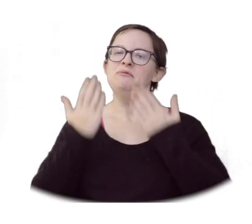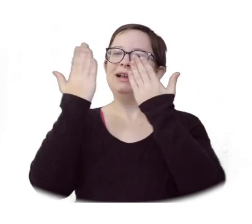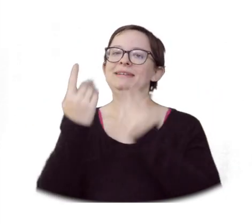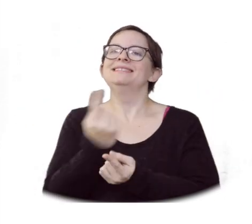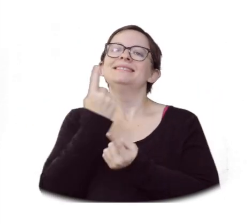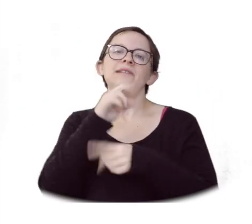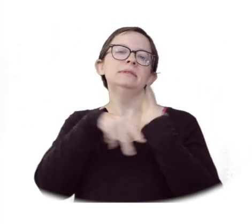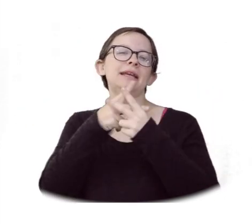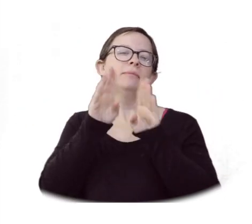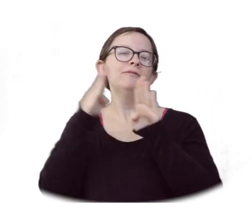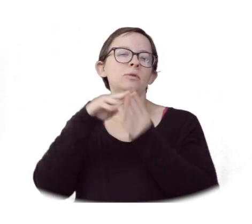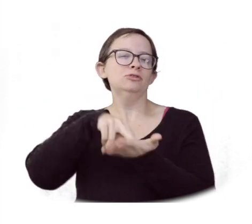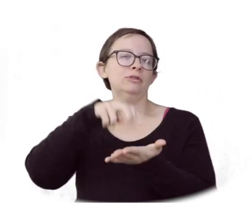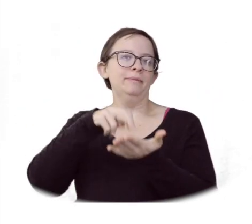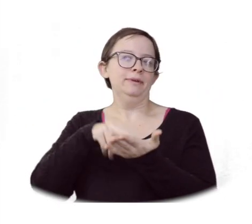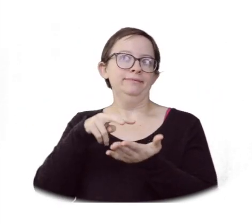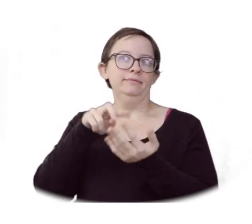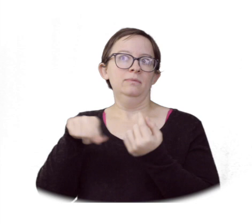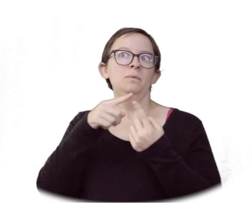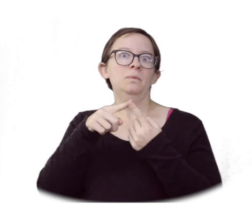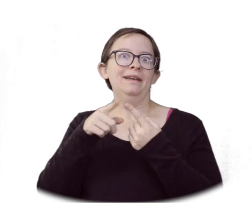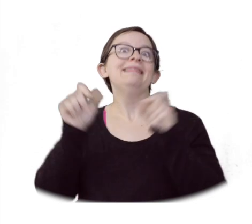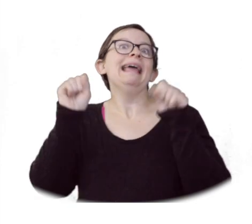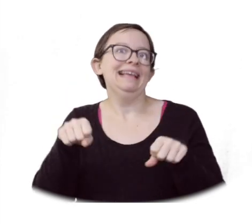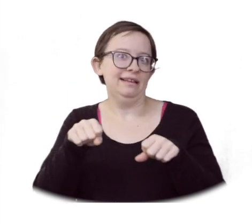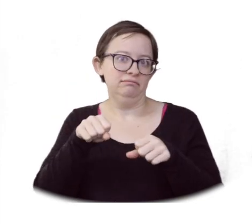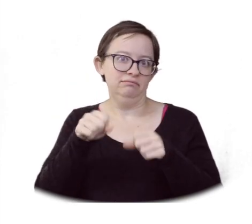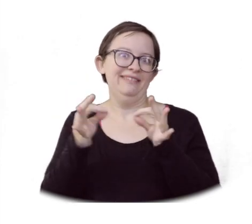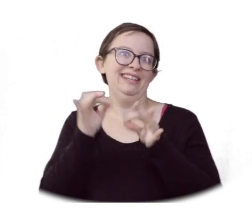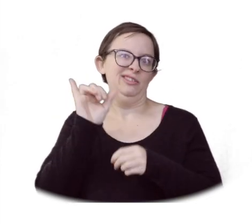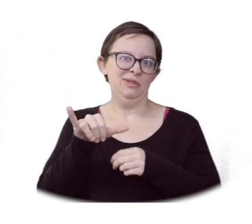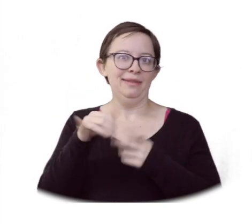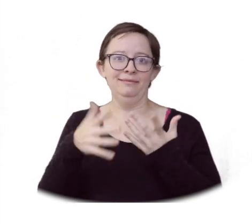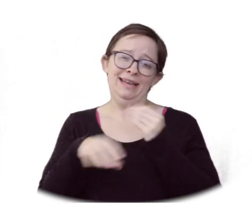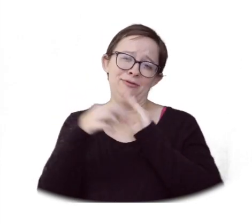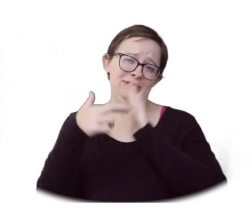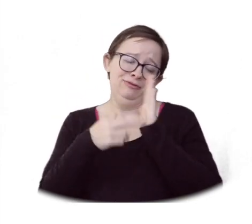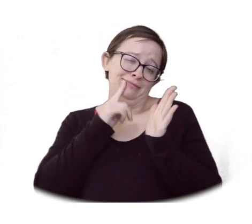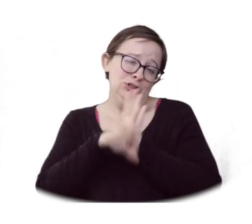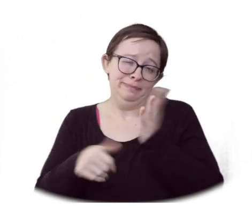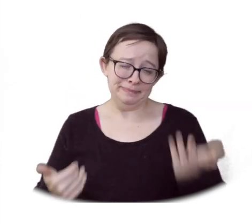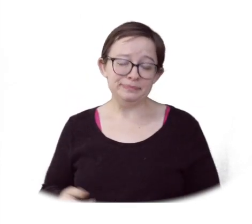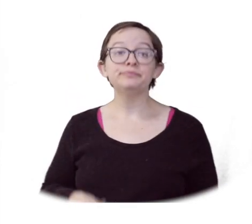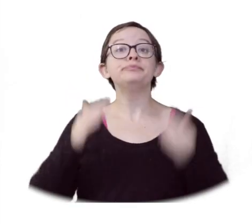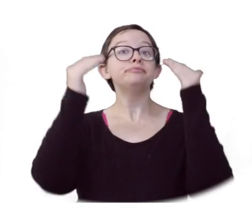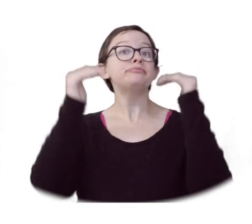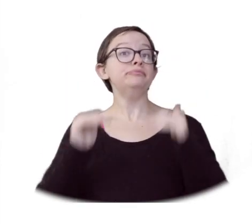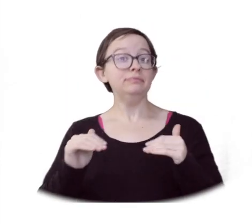So I would recommend getting some sort of door jumper once they're able to fit into that, but putting it on your registry, it's really